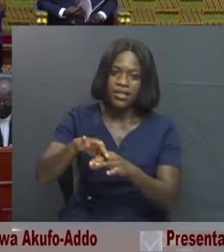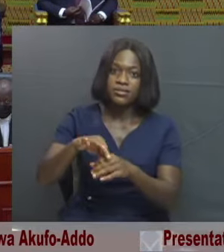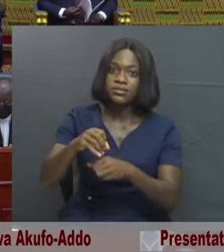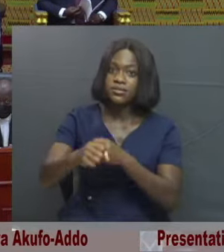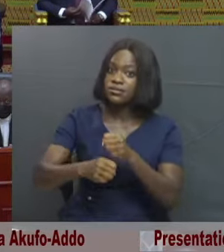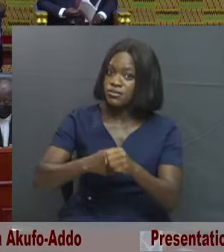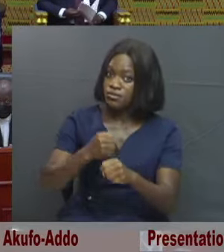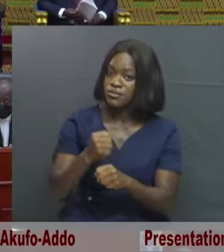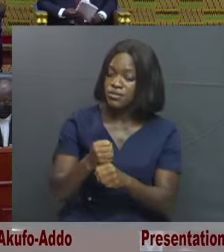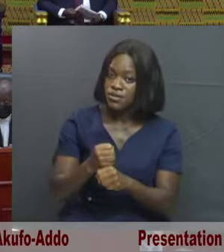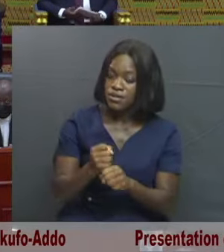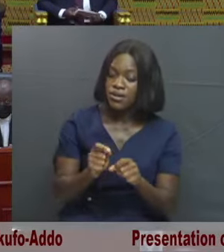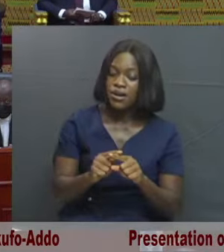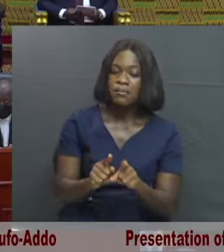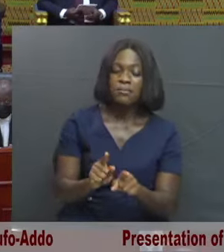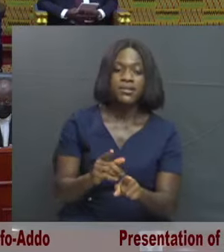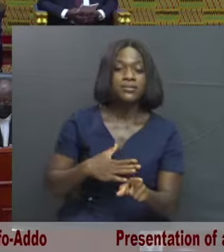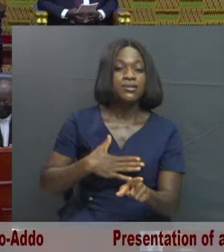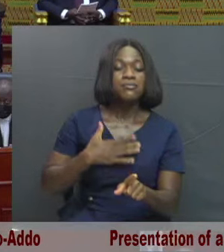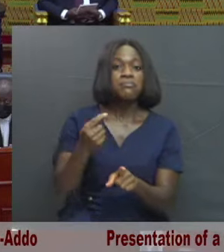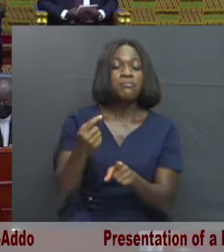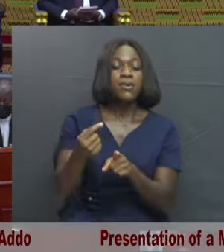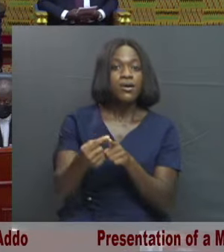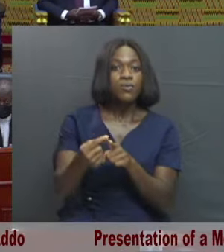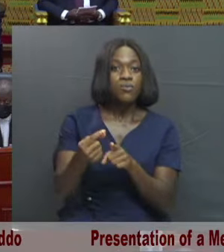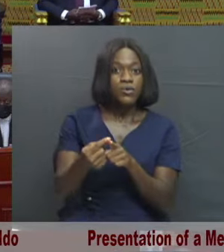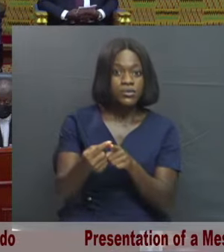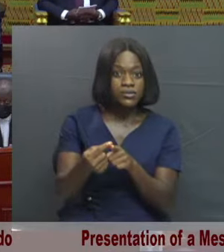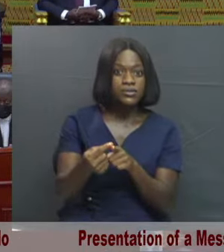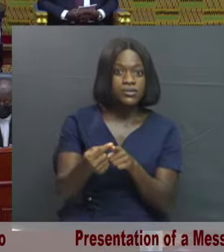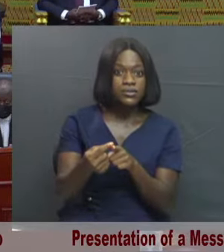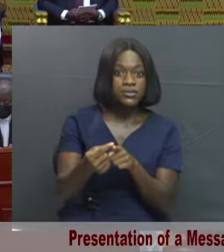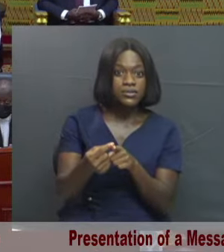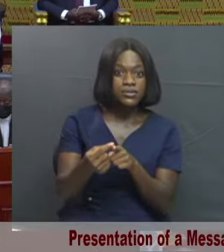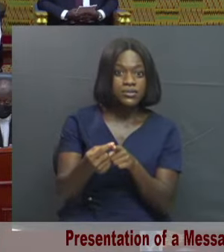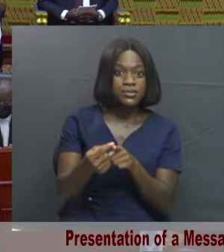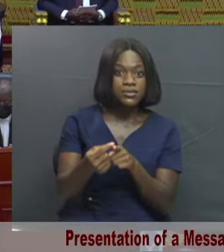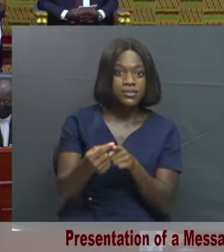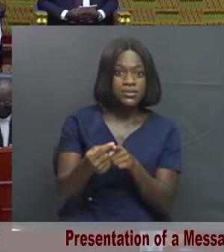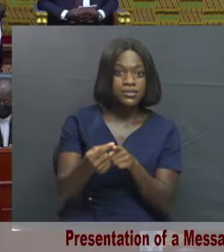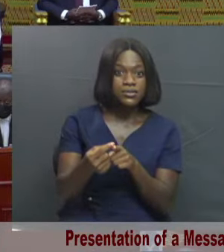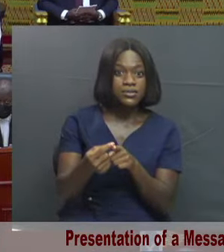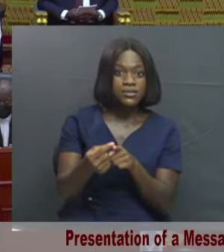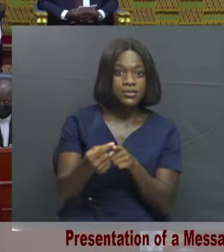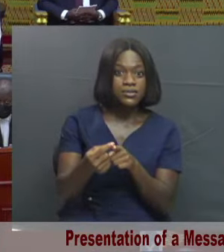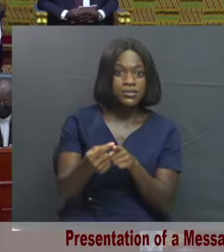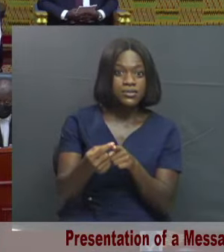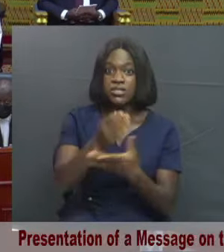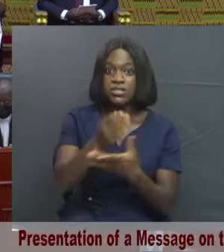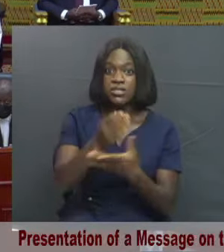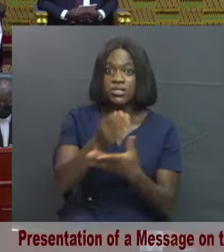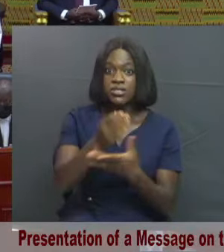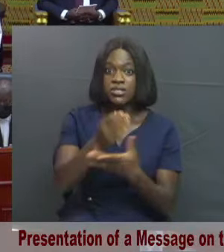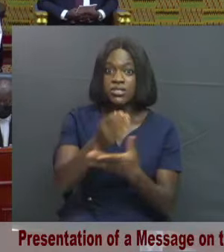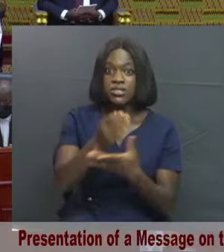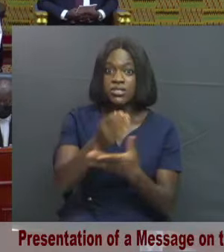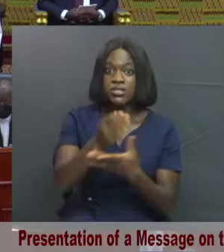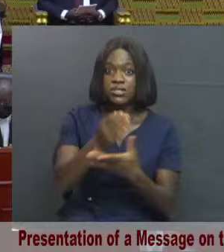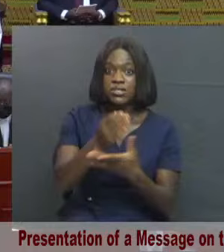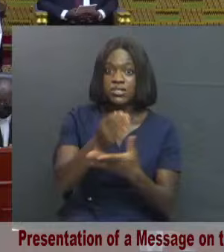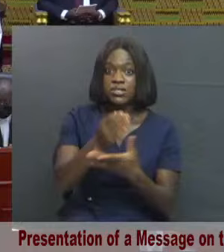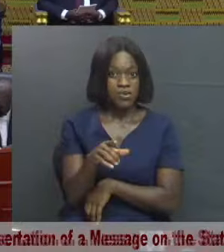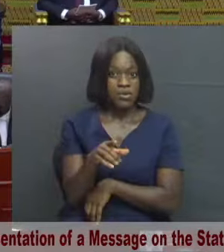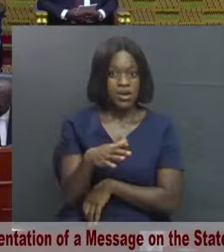year but my West can dis select a lot of you so please